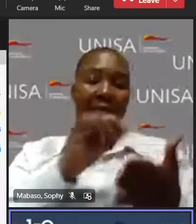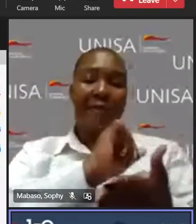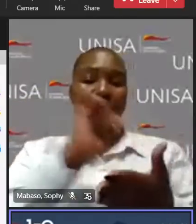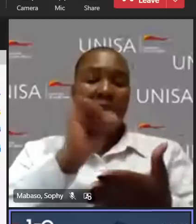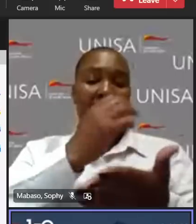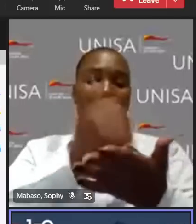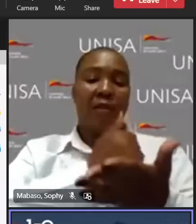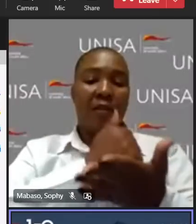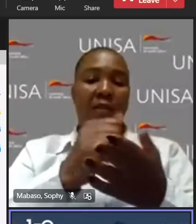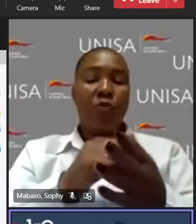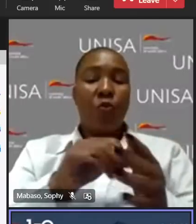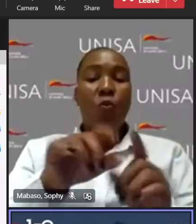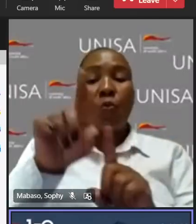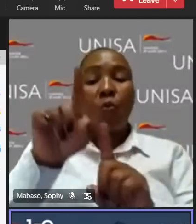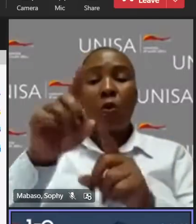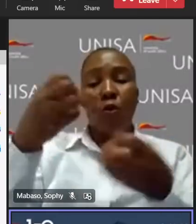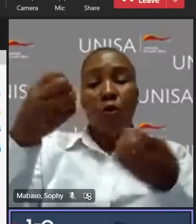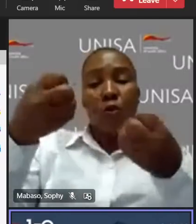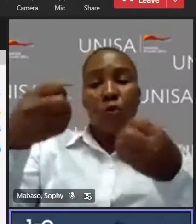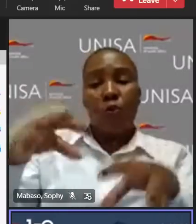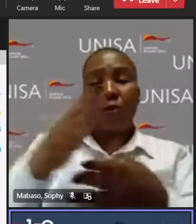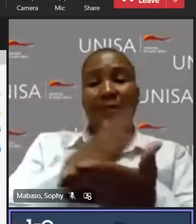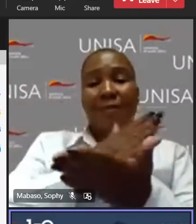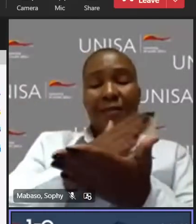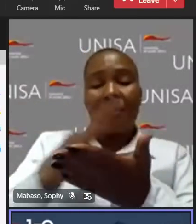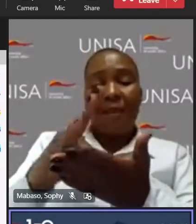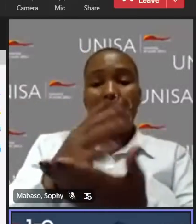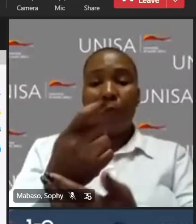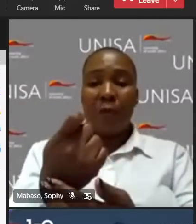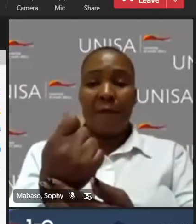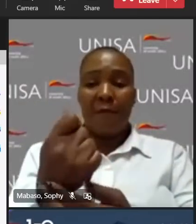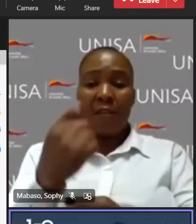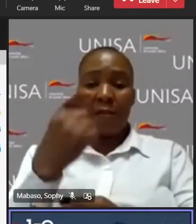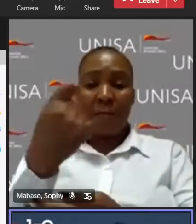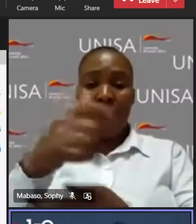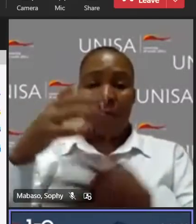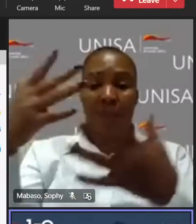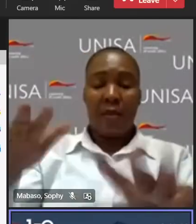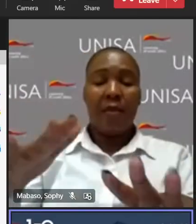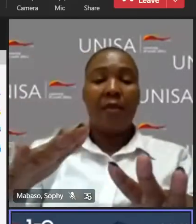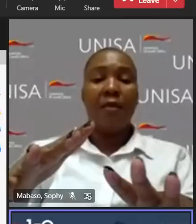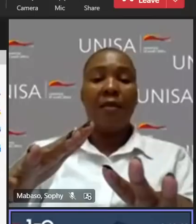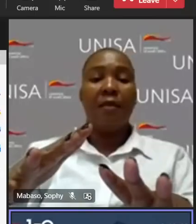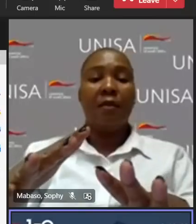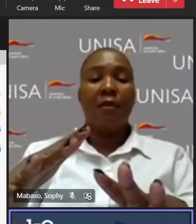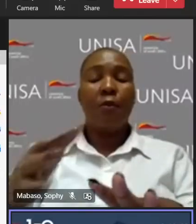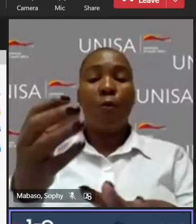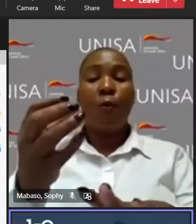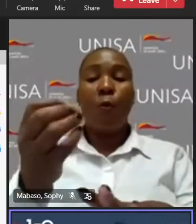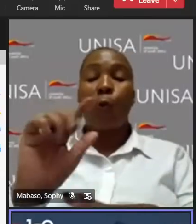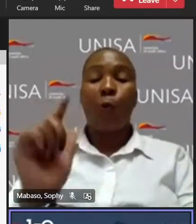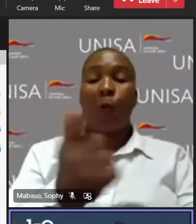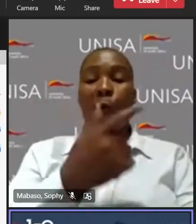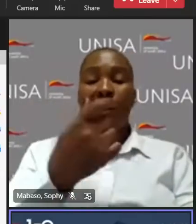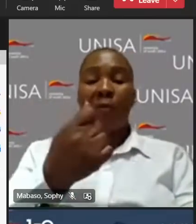either part of or the entire fee paid. Okay, so be aware of